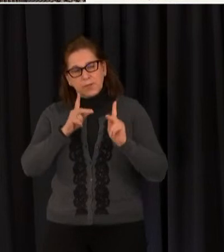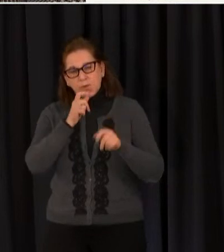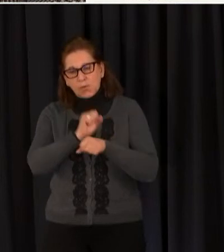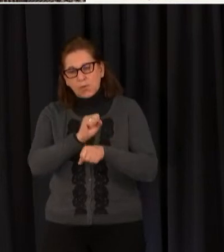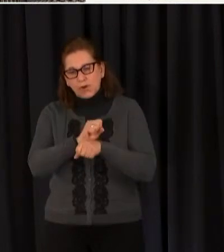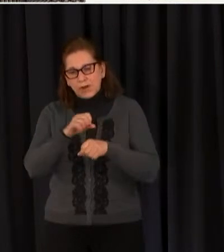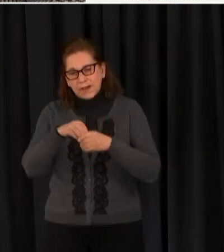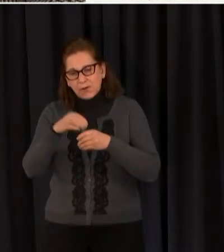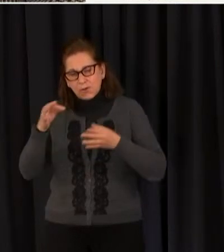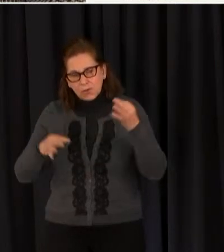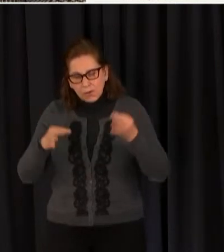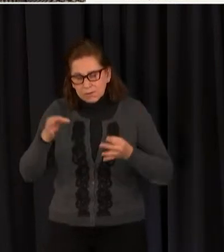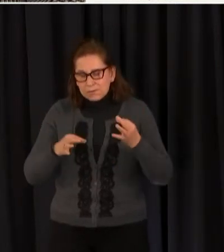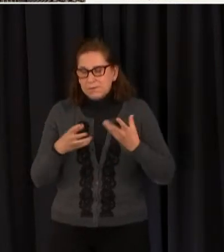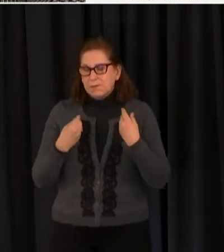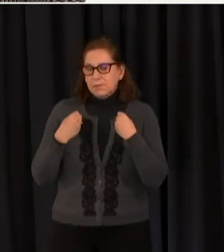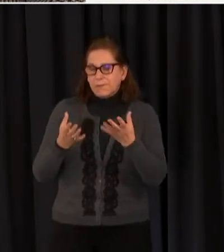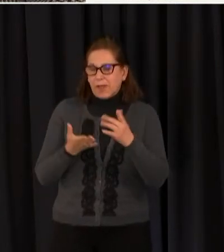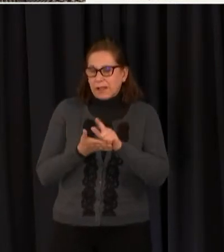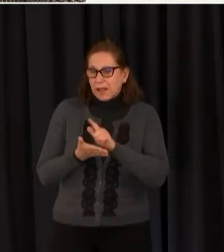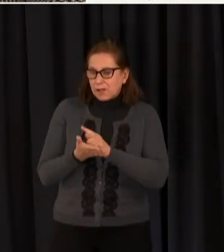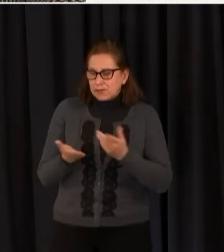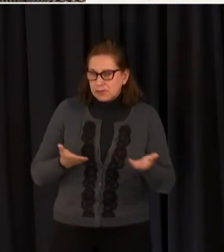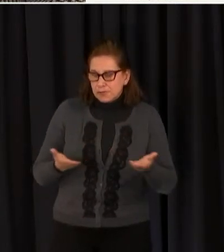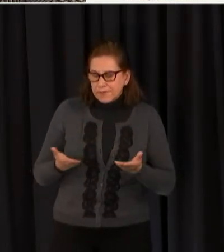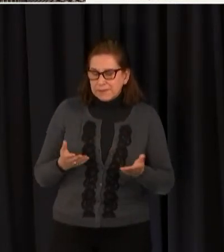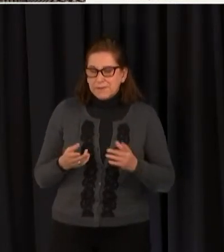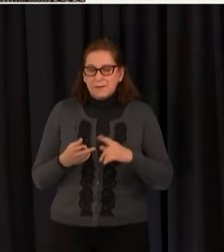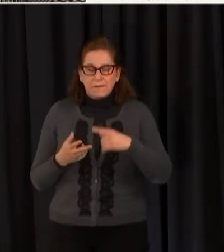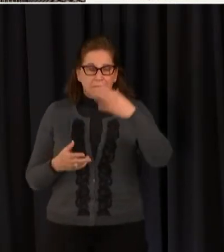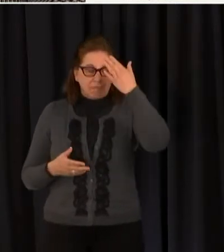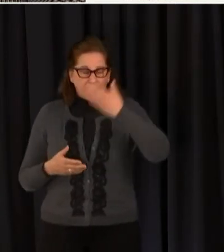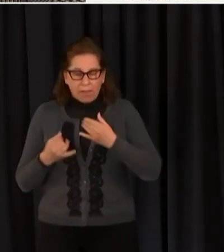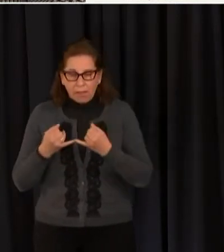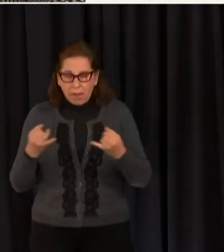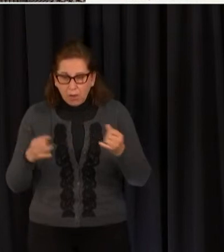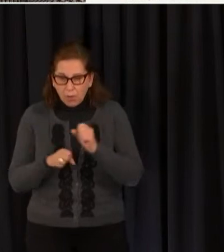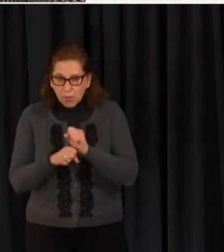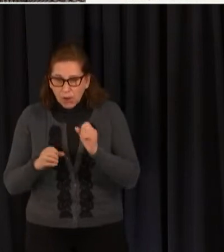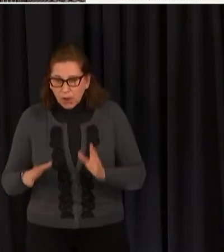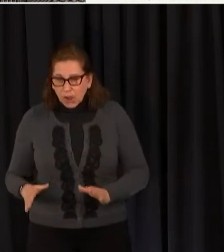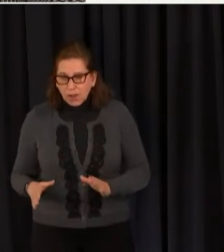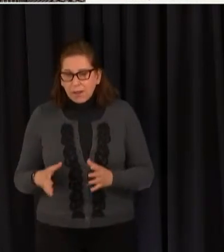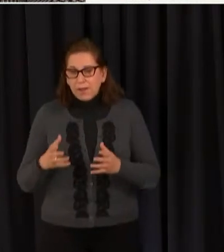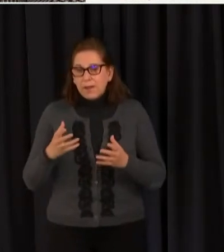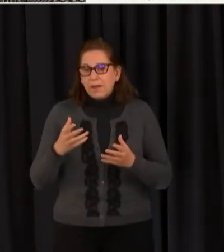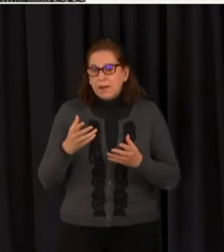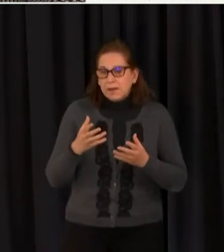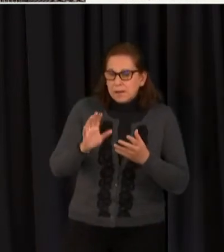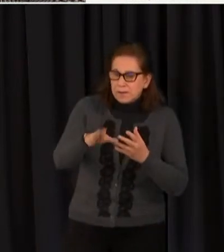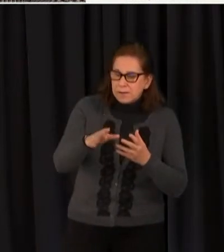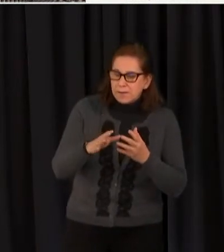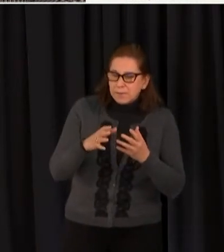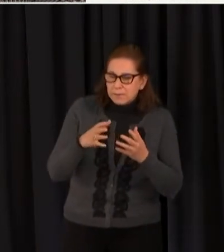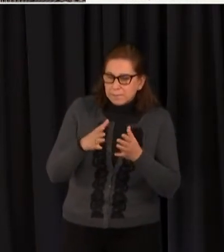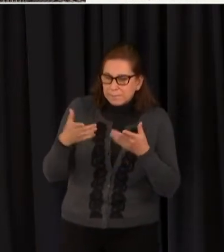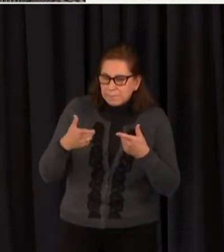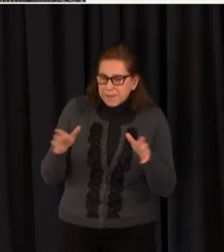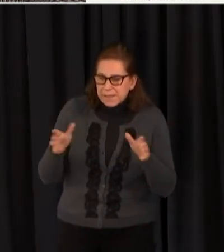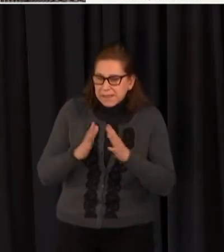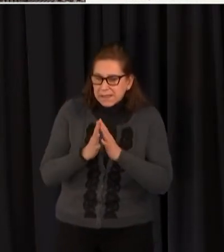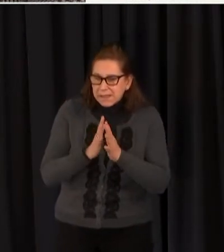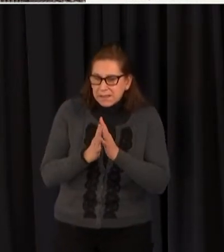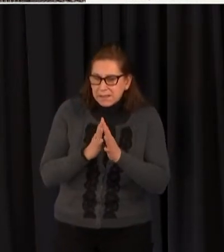to individuals, more frontline employees, in particular those who work in mass transit and food service, which would be